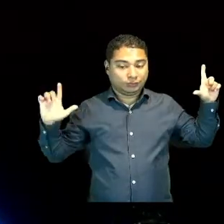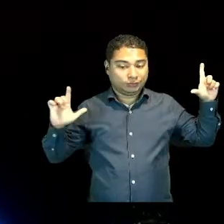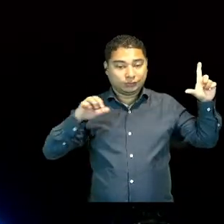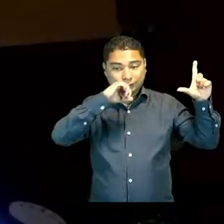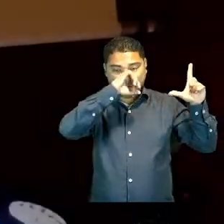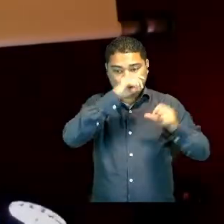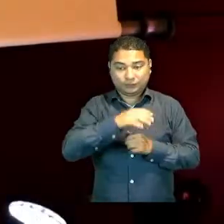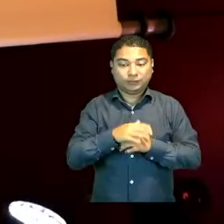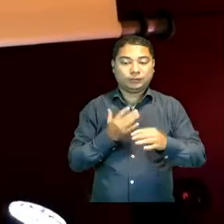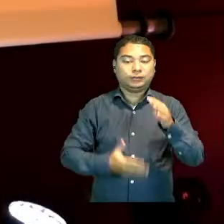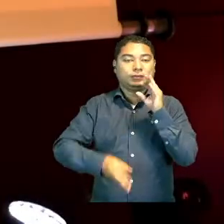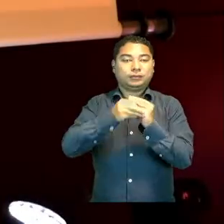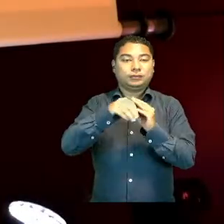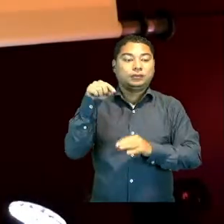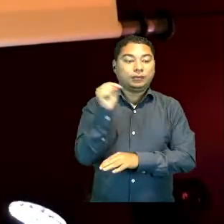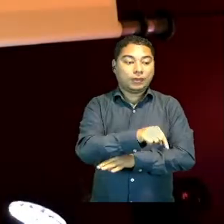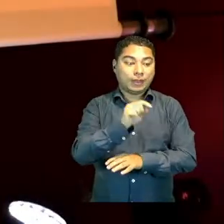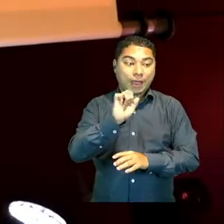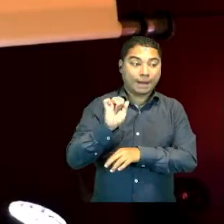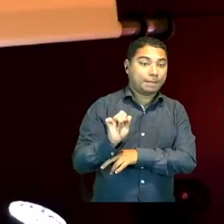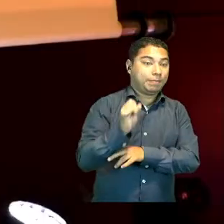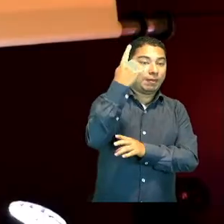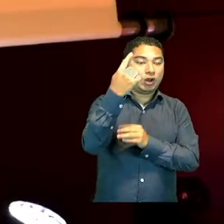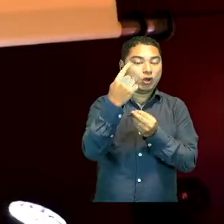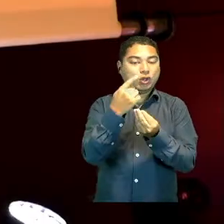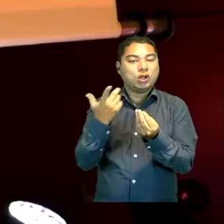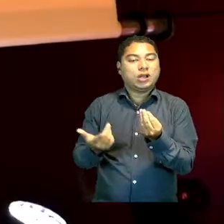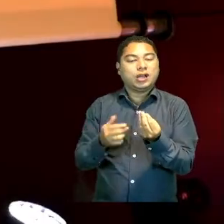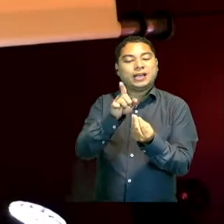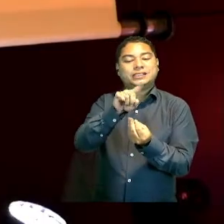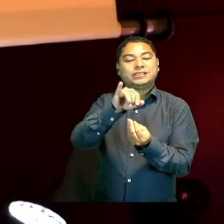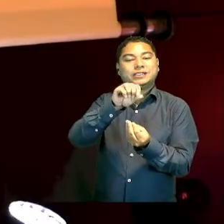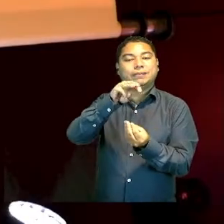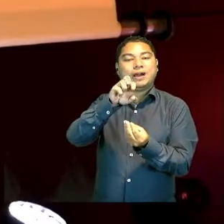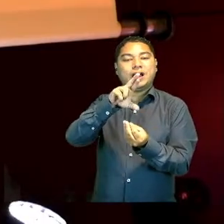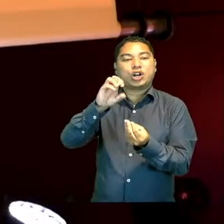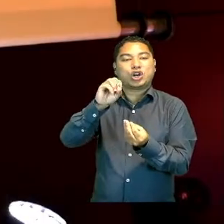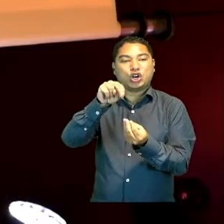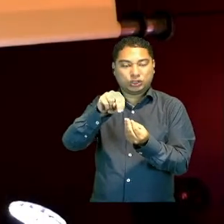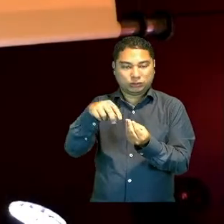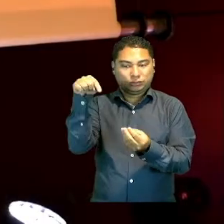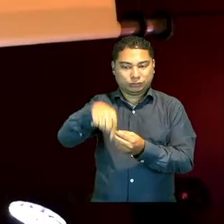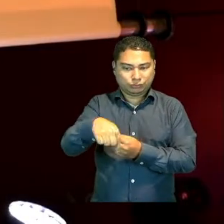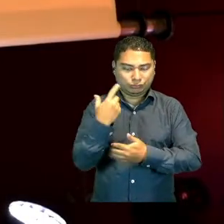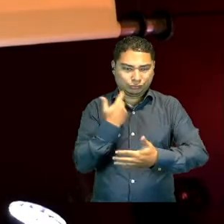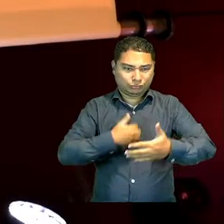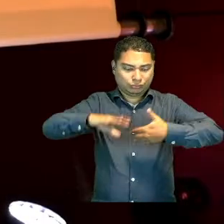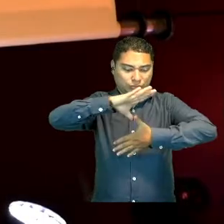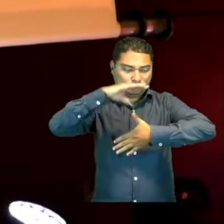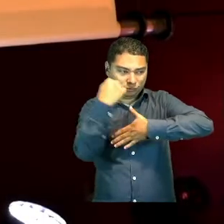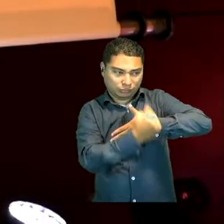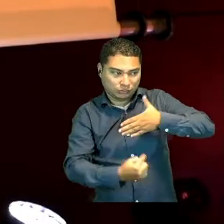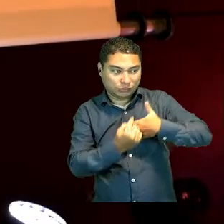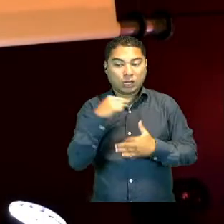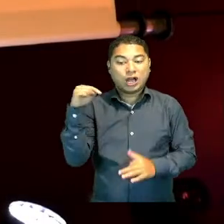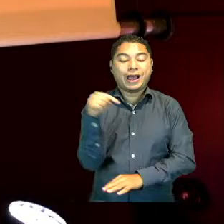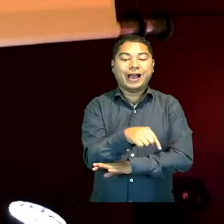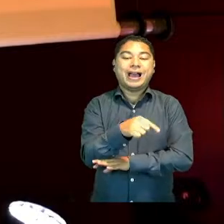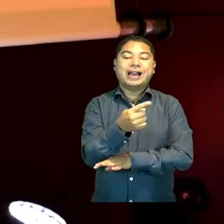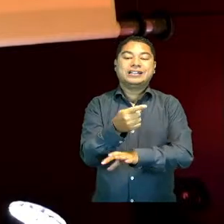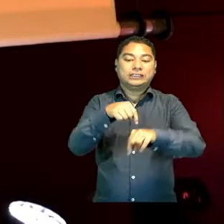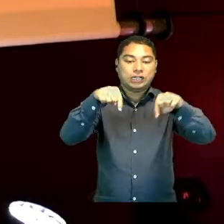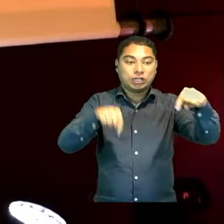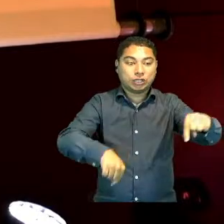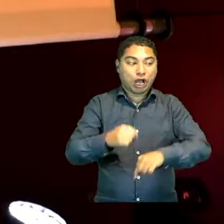in the Americas. The passion with which she described her people's struggles drew me